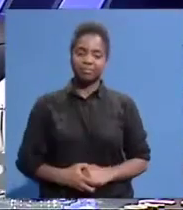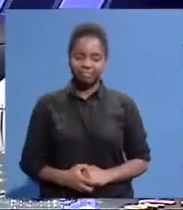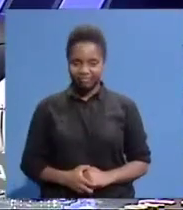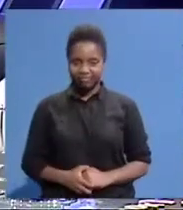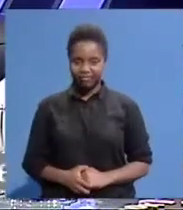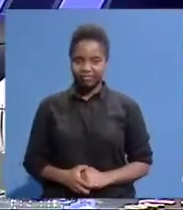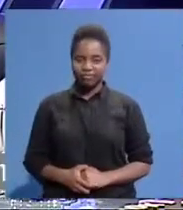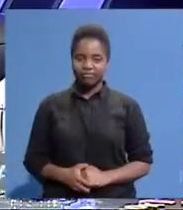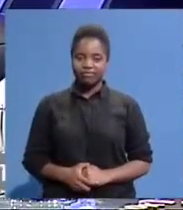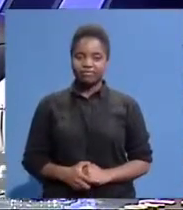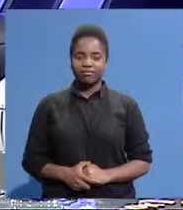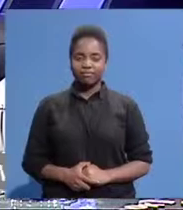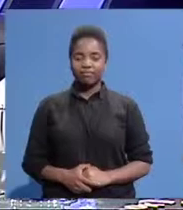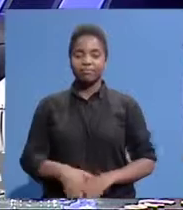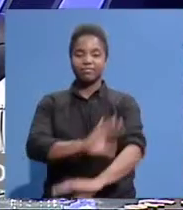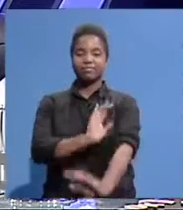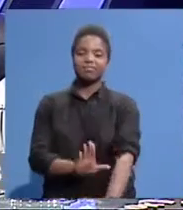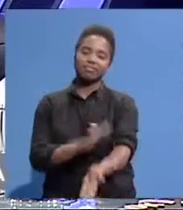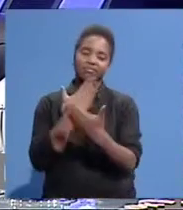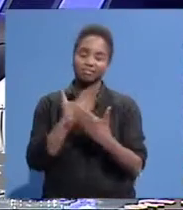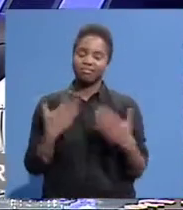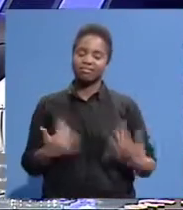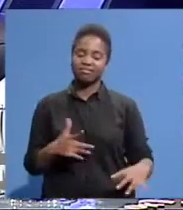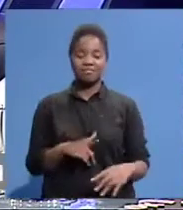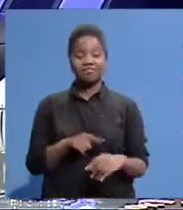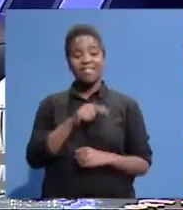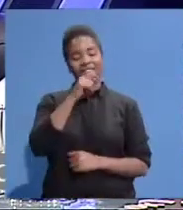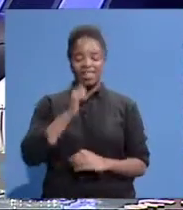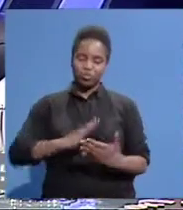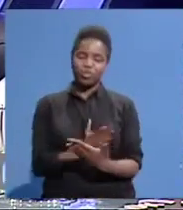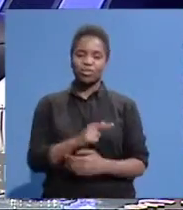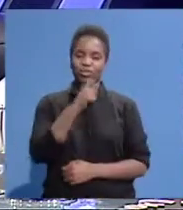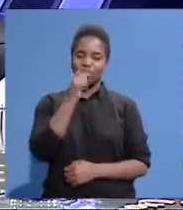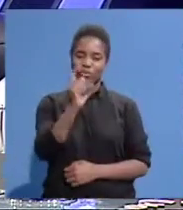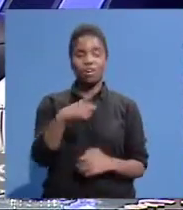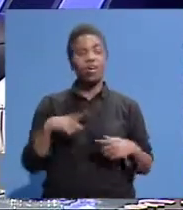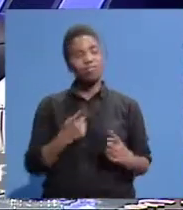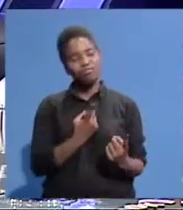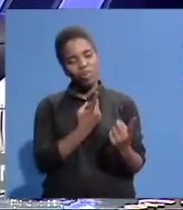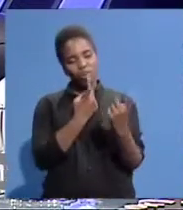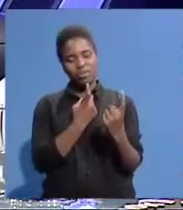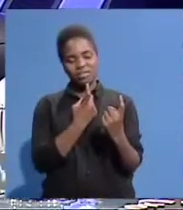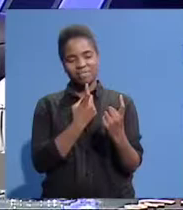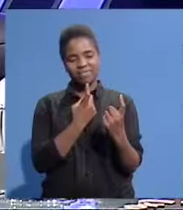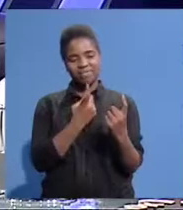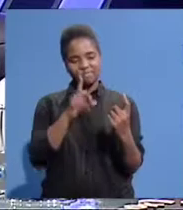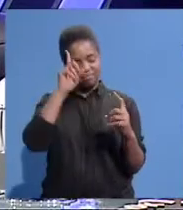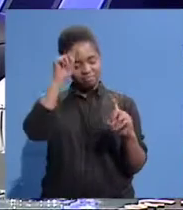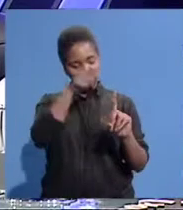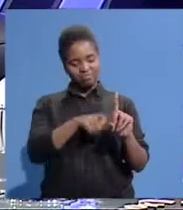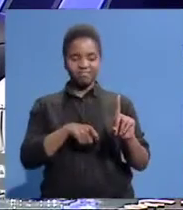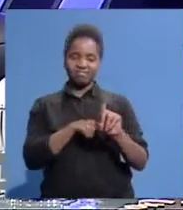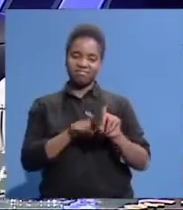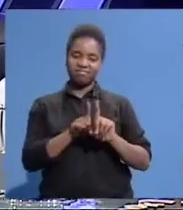thank you very much. The sounds of Vusi Nova there. And that's the song Calling from his latest album, which has just been released, called Walk Into